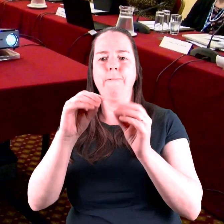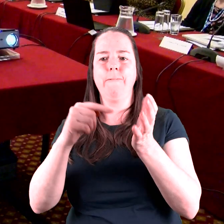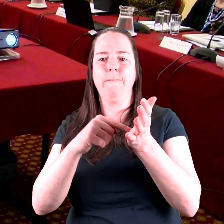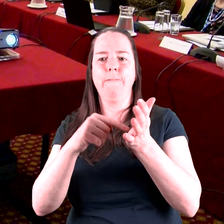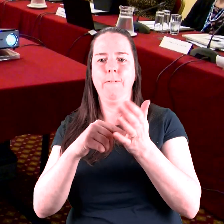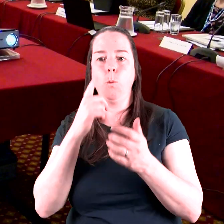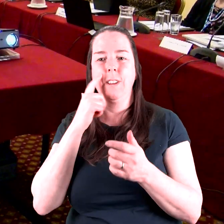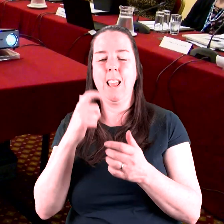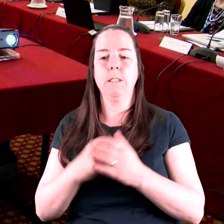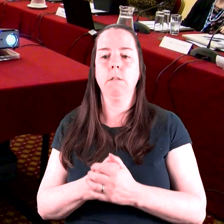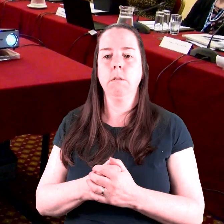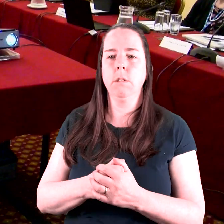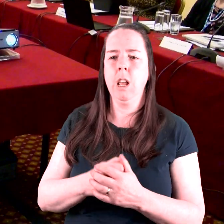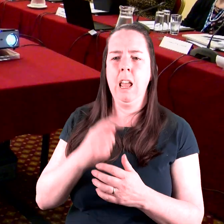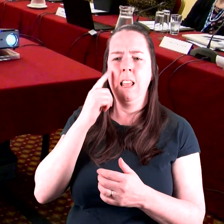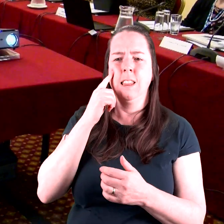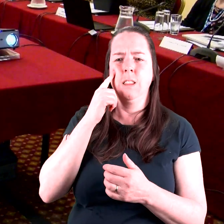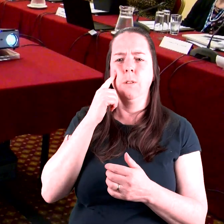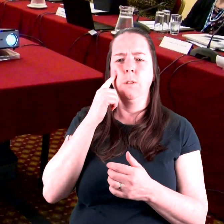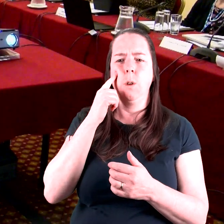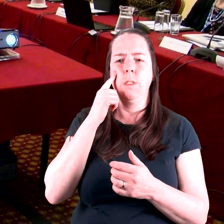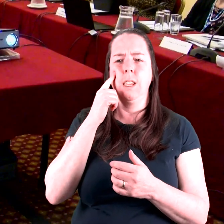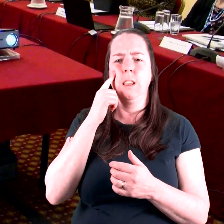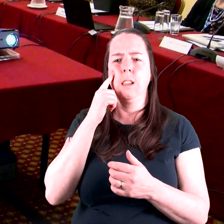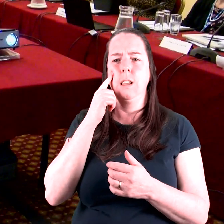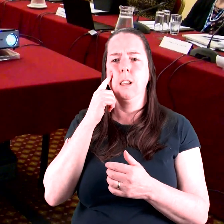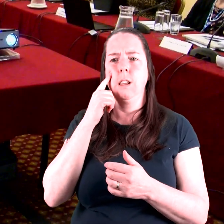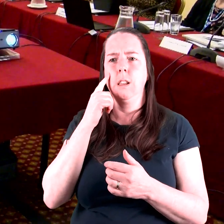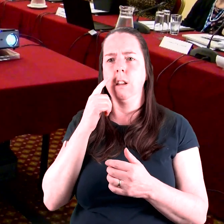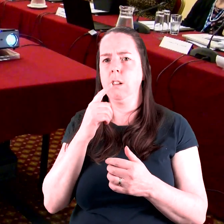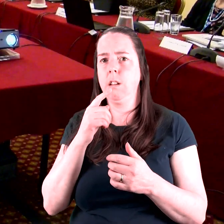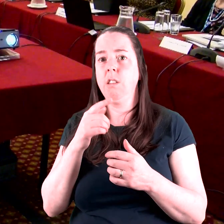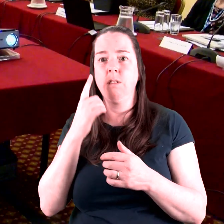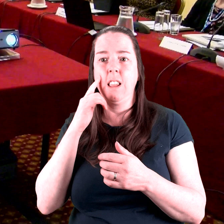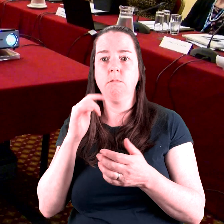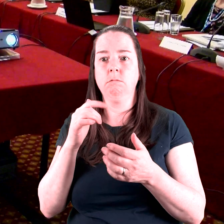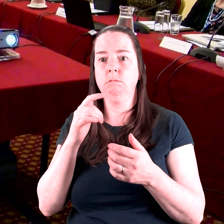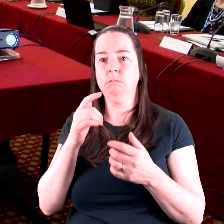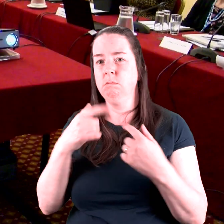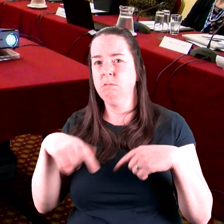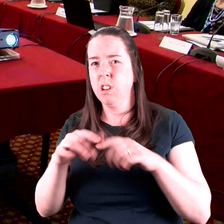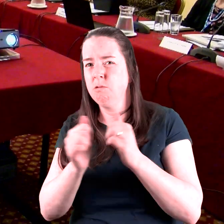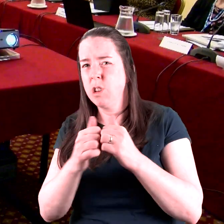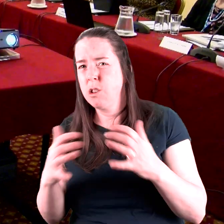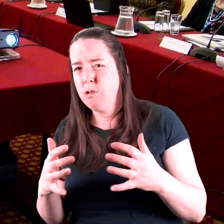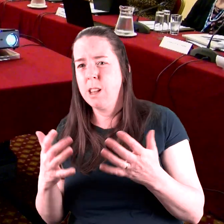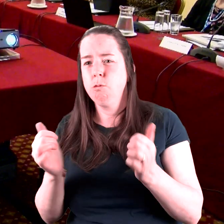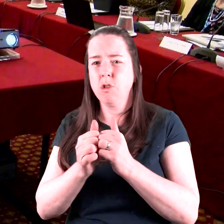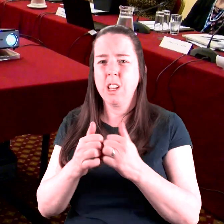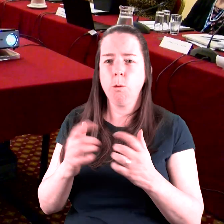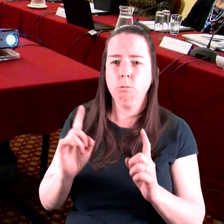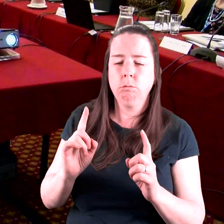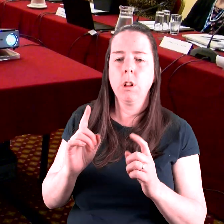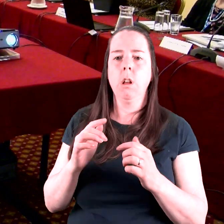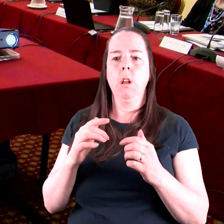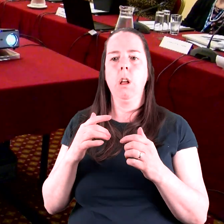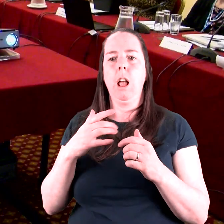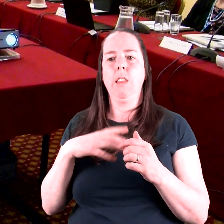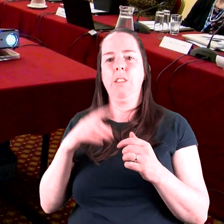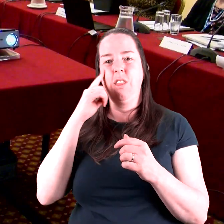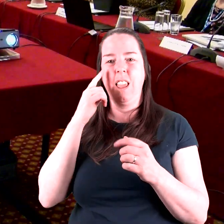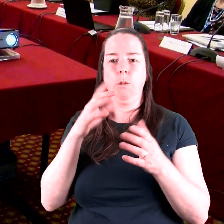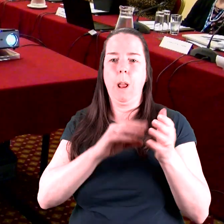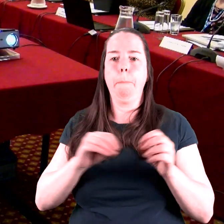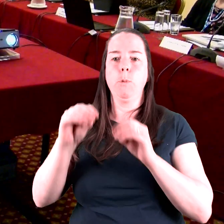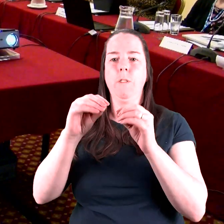I think that we can do that. I don't think that is, unless anybody disagrees with that. I mean, I think everyone's agreed that reducing health